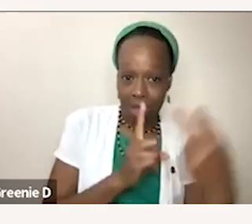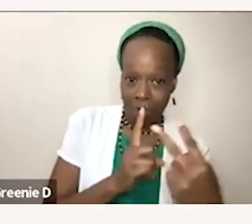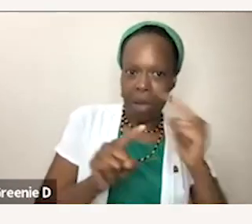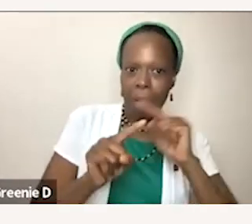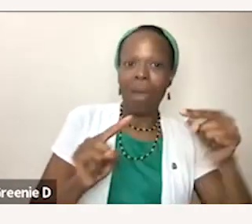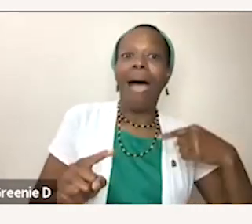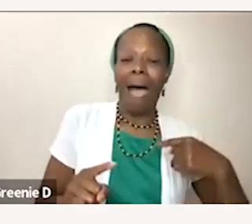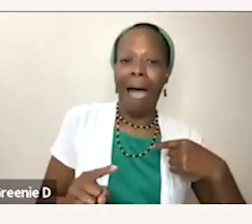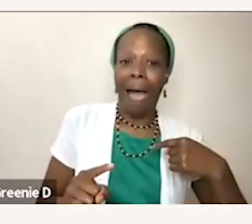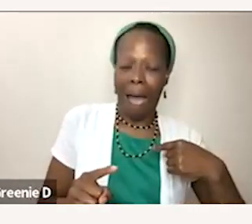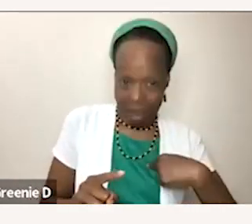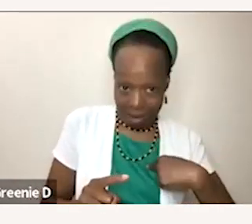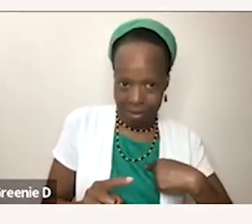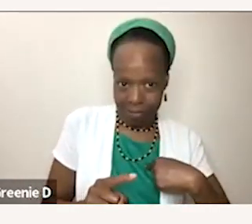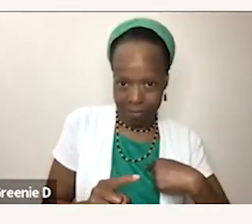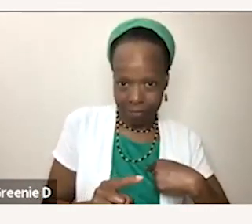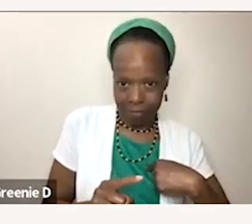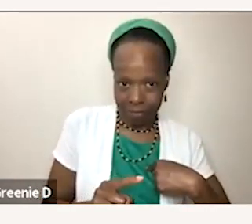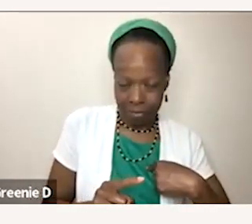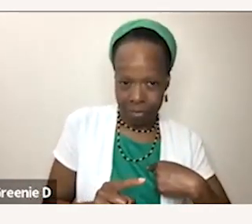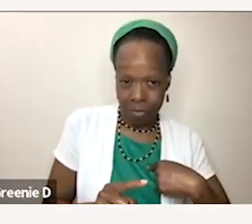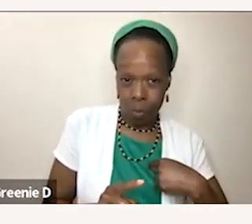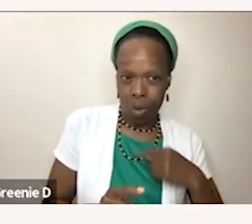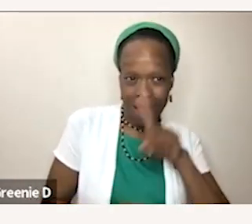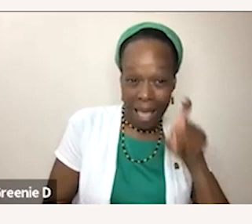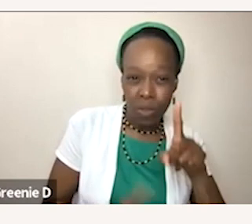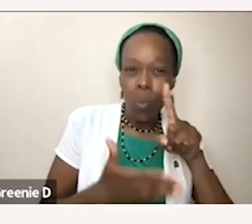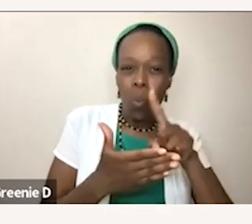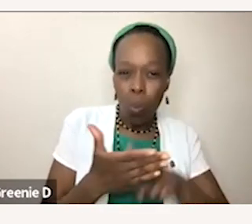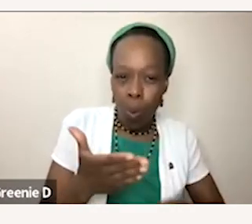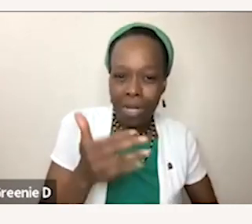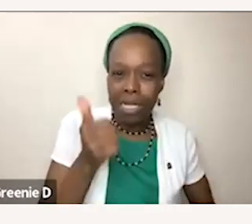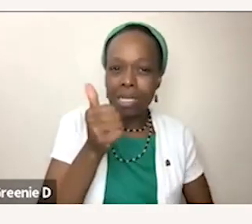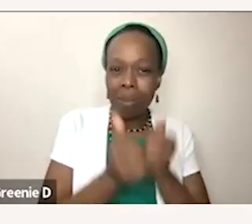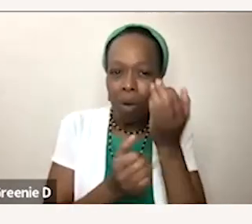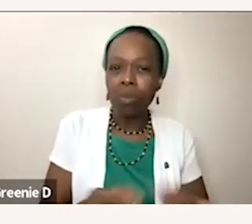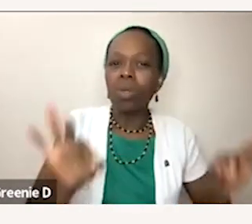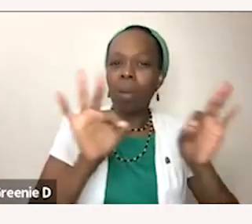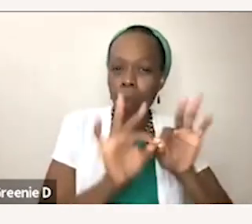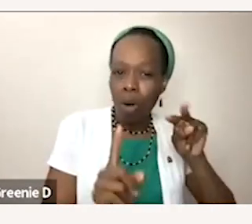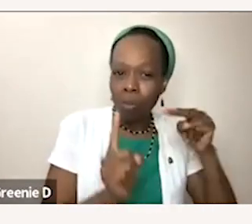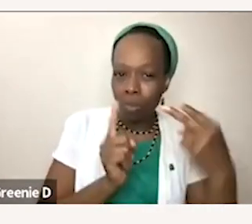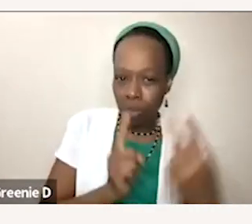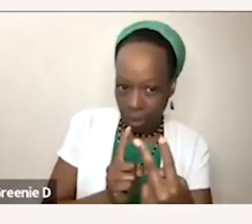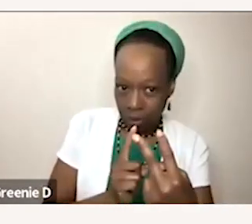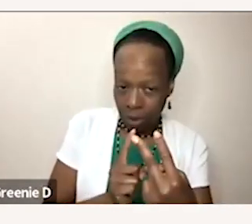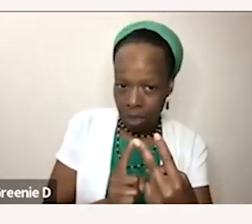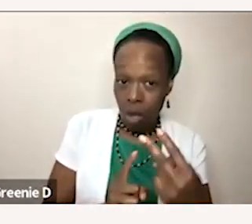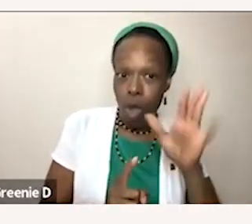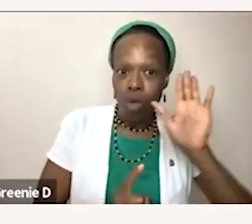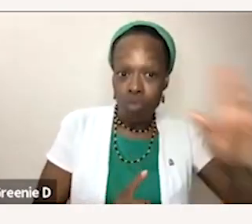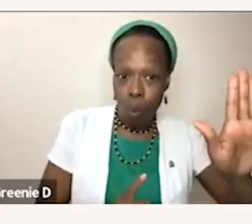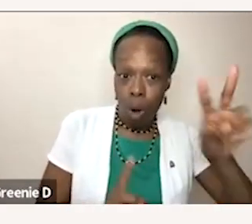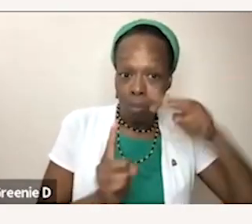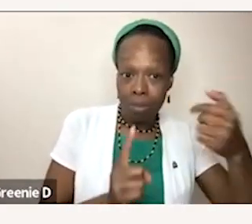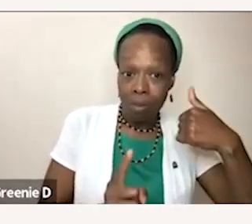being too sensitive. But what's the more important perception? Your perception that I'm being too sensitive, or the perception